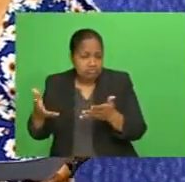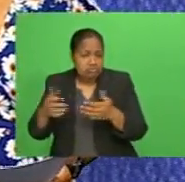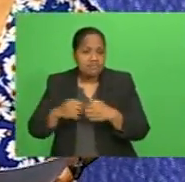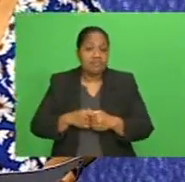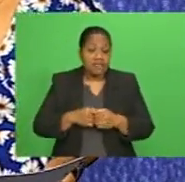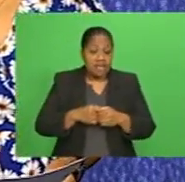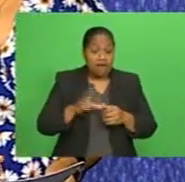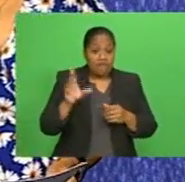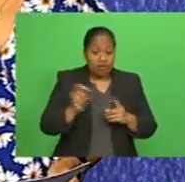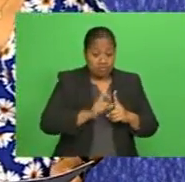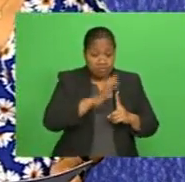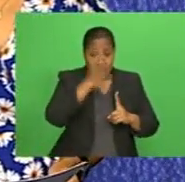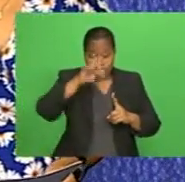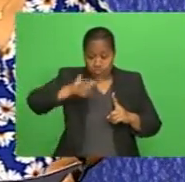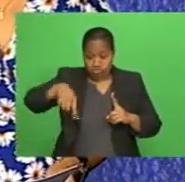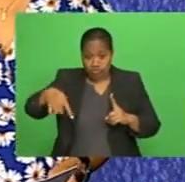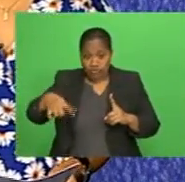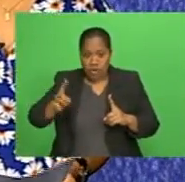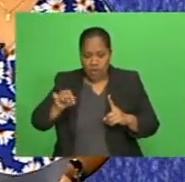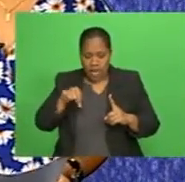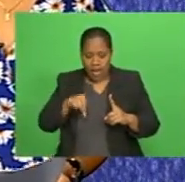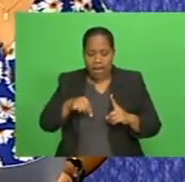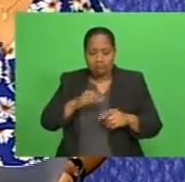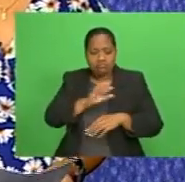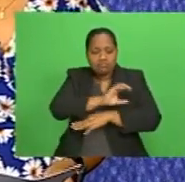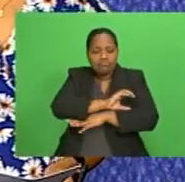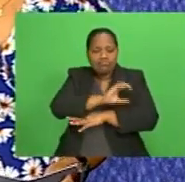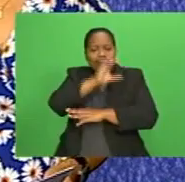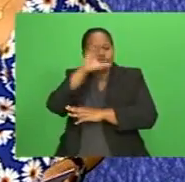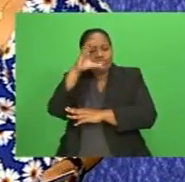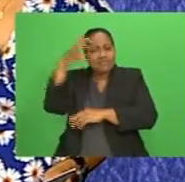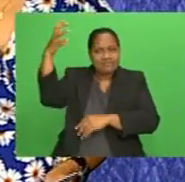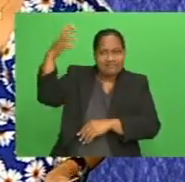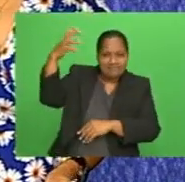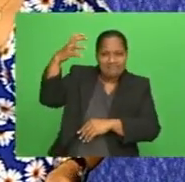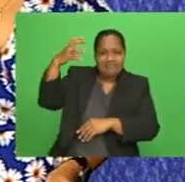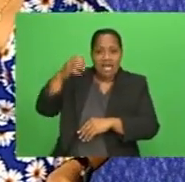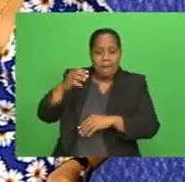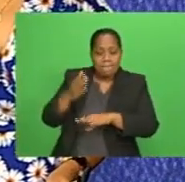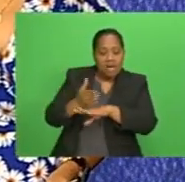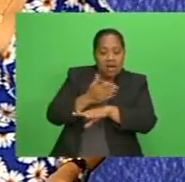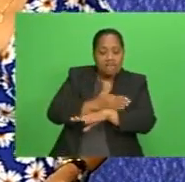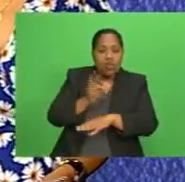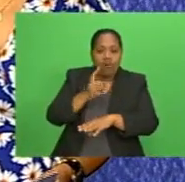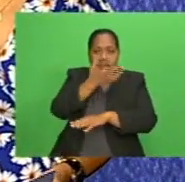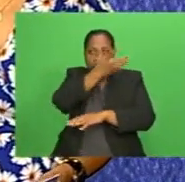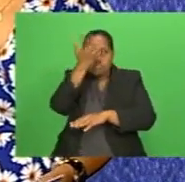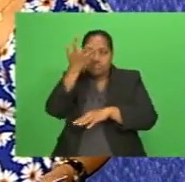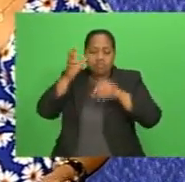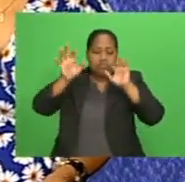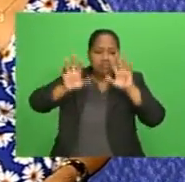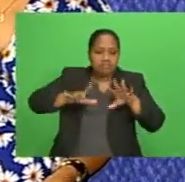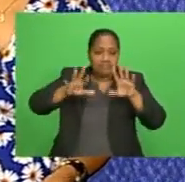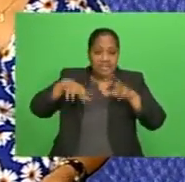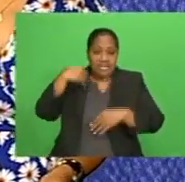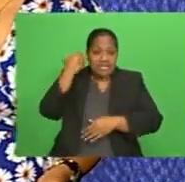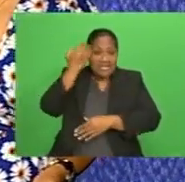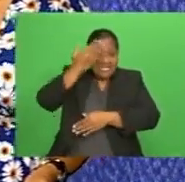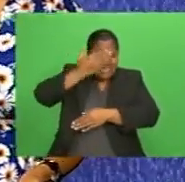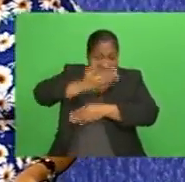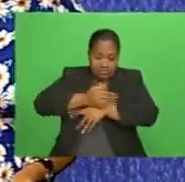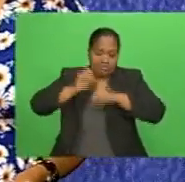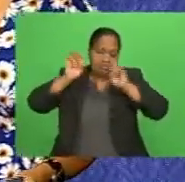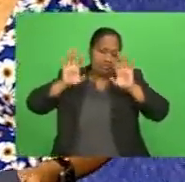from Pakaba to Suva, the morning gave way to sunshine for a bit before rainy clouds surrounded. The night will see a few